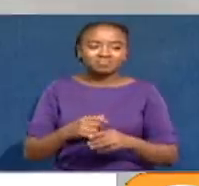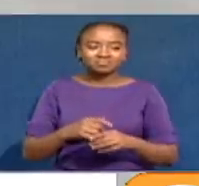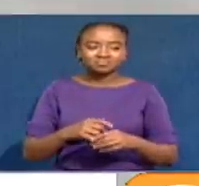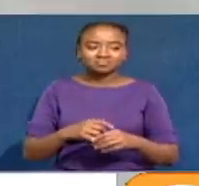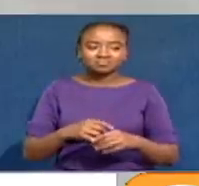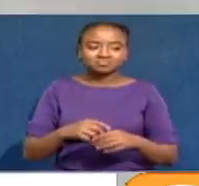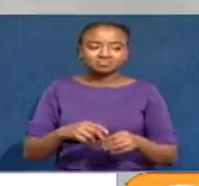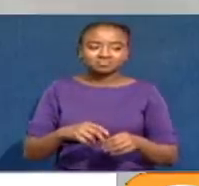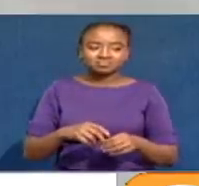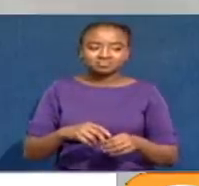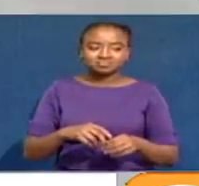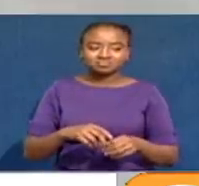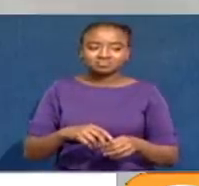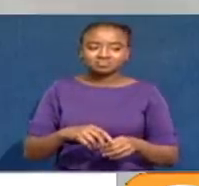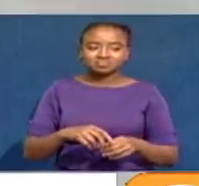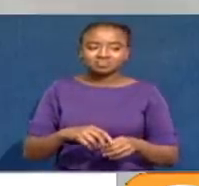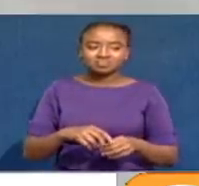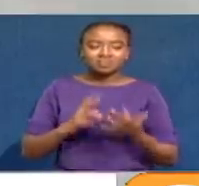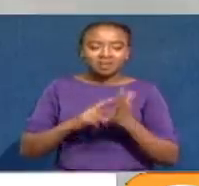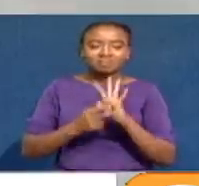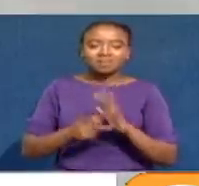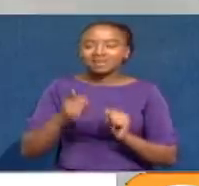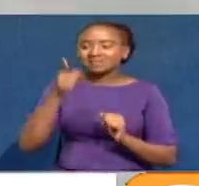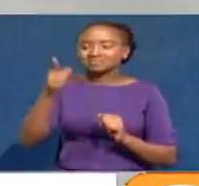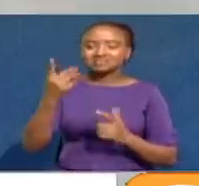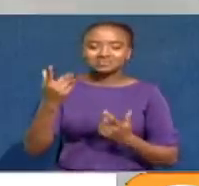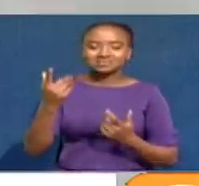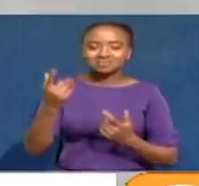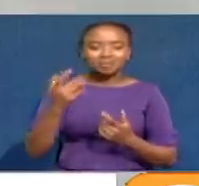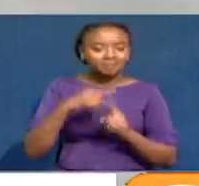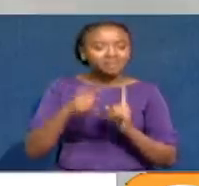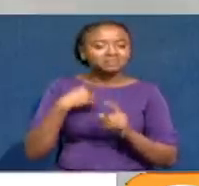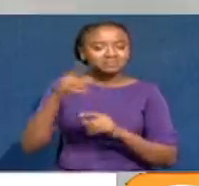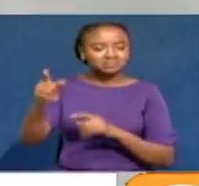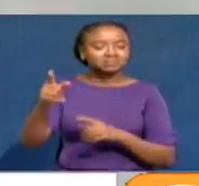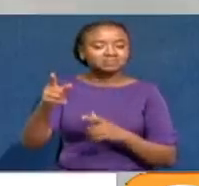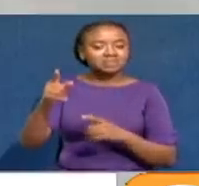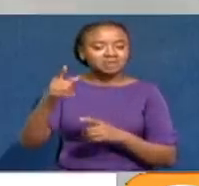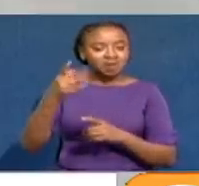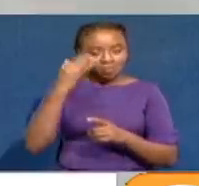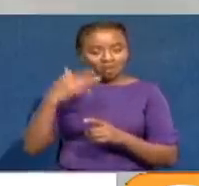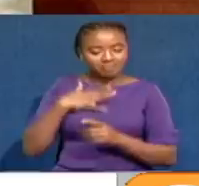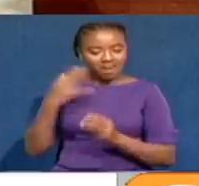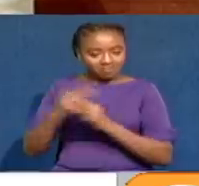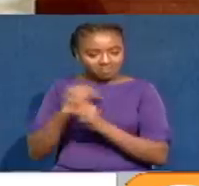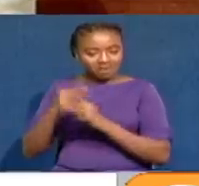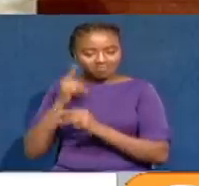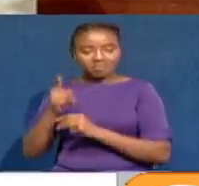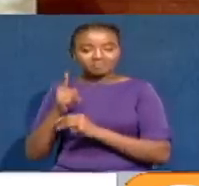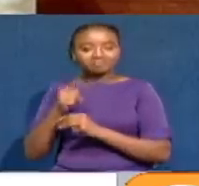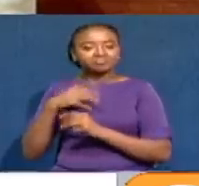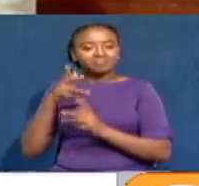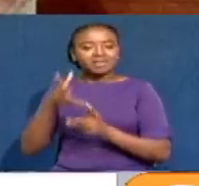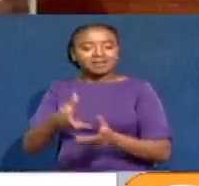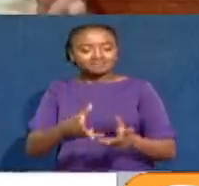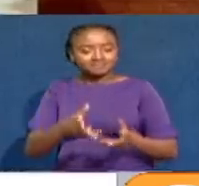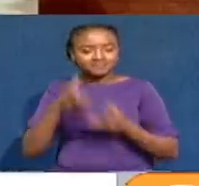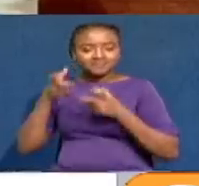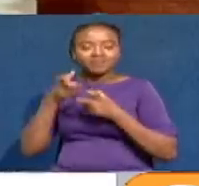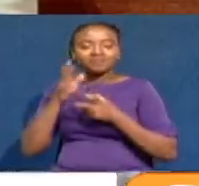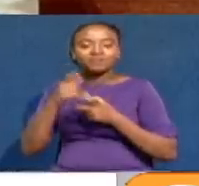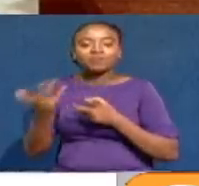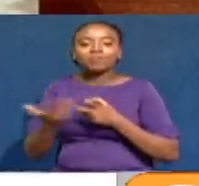therefore you see the mediocrity we were talking about. Is therefore a government of seat. But he has a title. Because yes. The figures that I've given, I have lifted them.